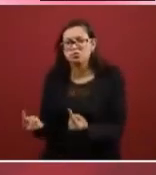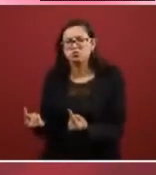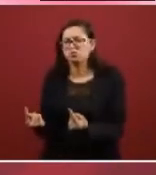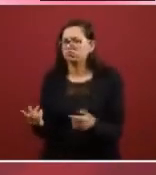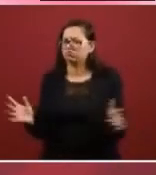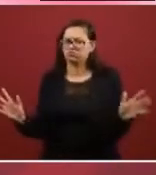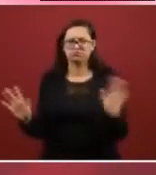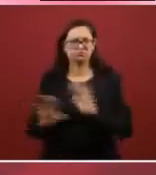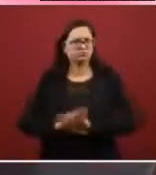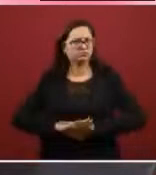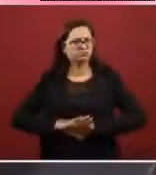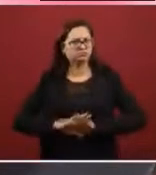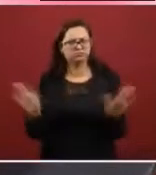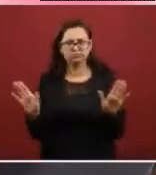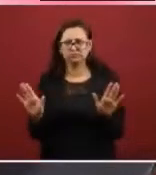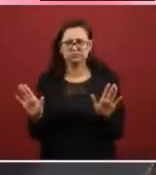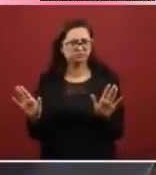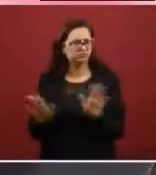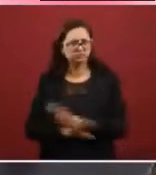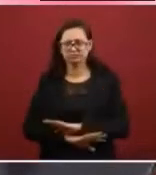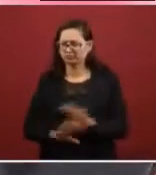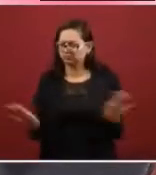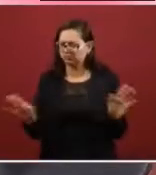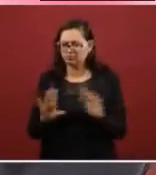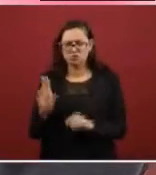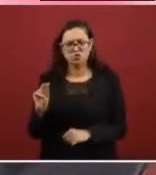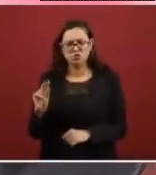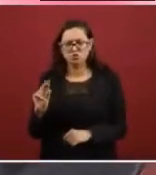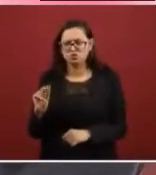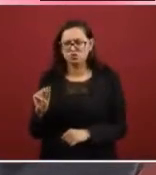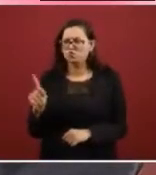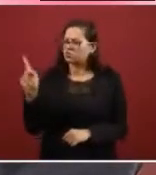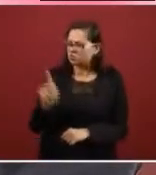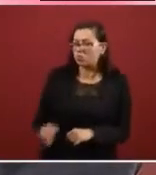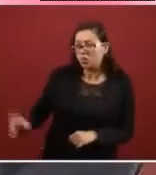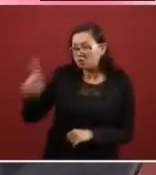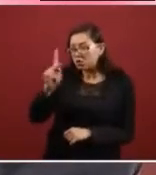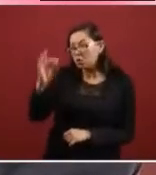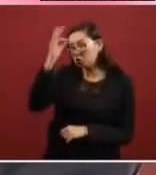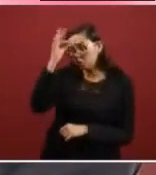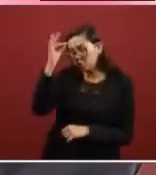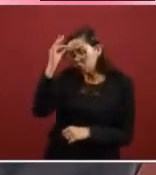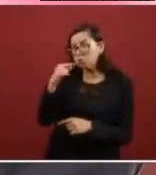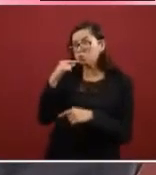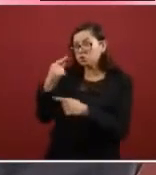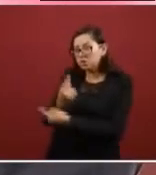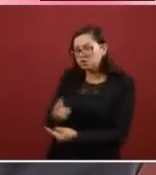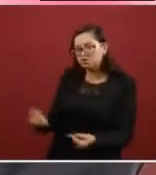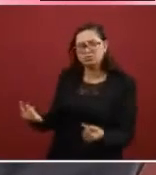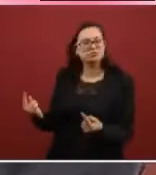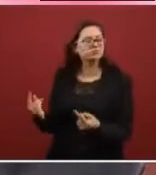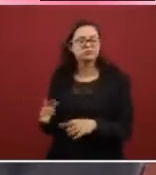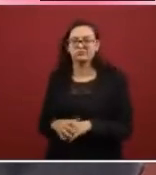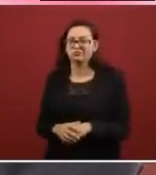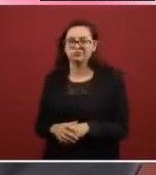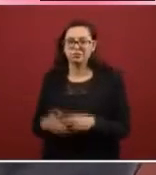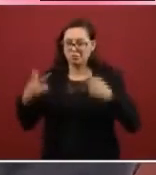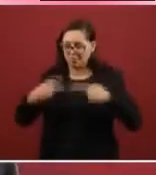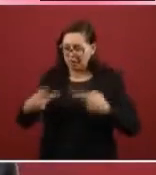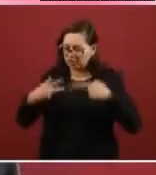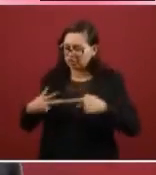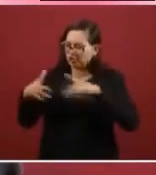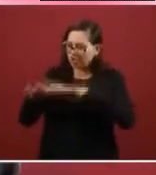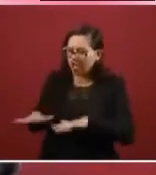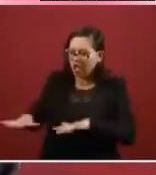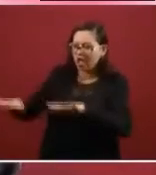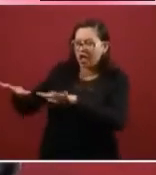No, no. El pueblo no es tonto. The people are not tonto dumb es or stupid. Que piensa que el